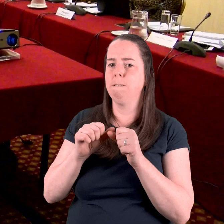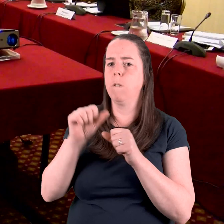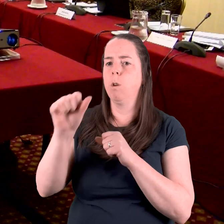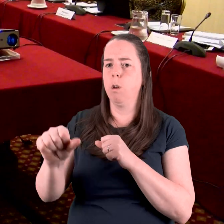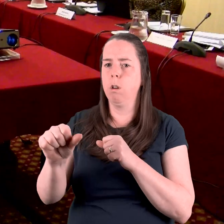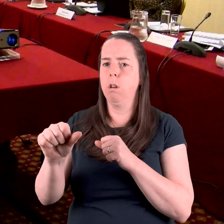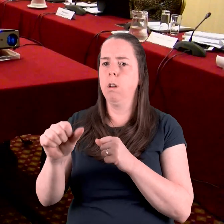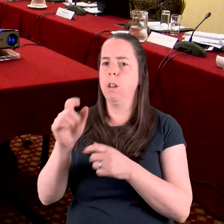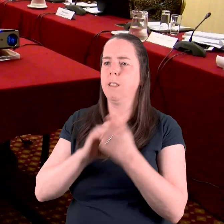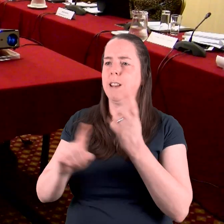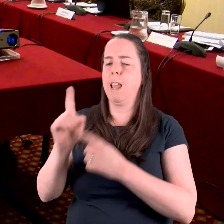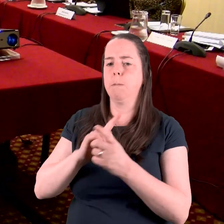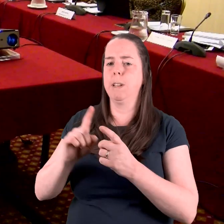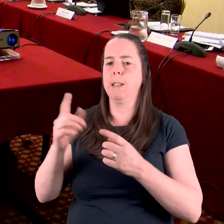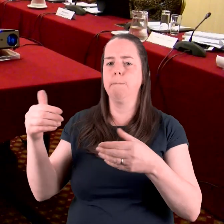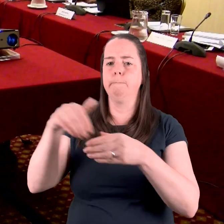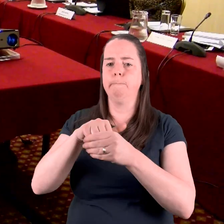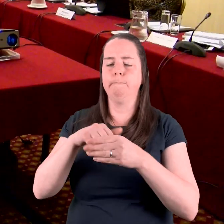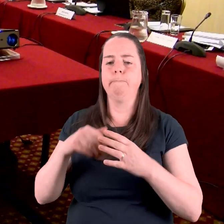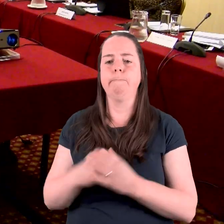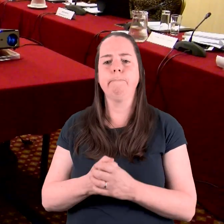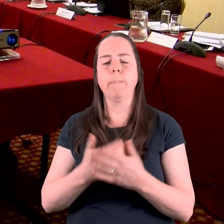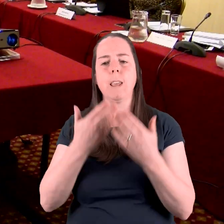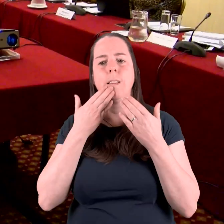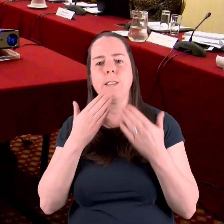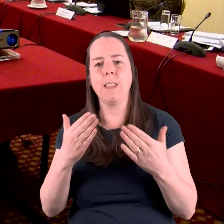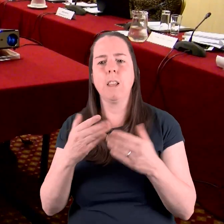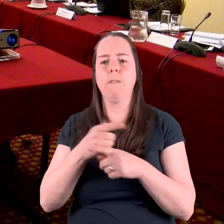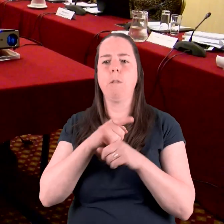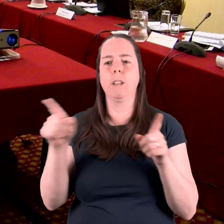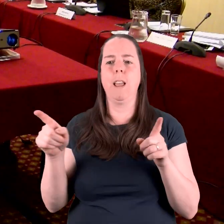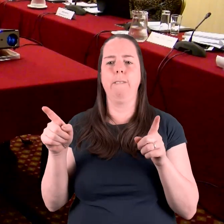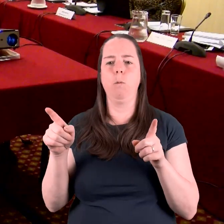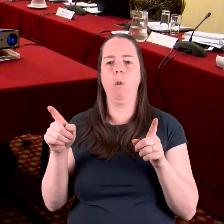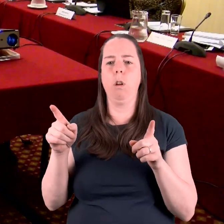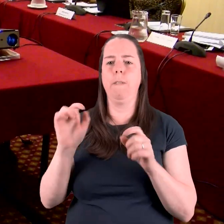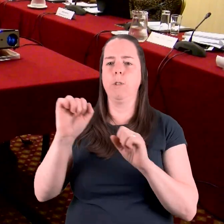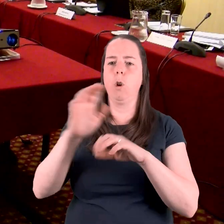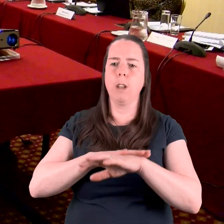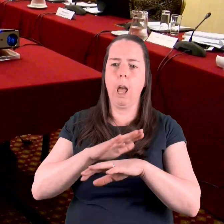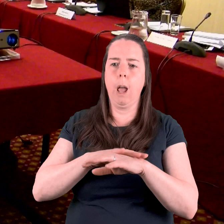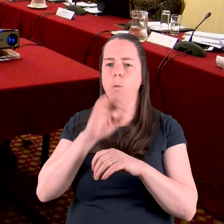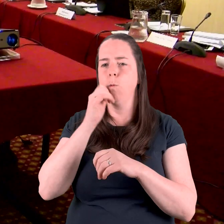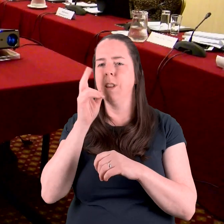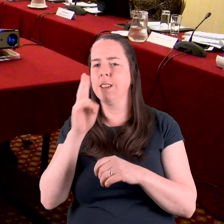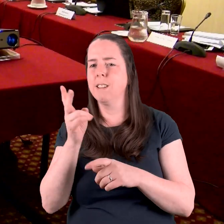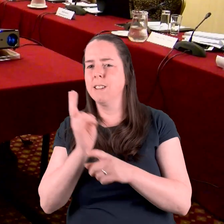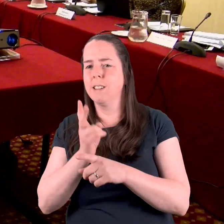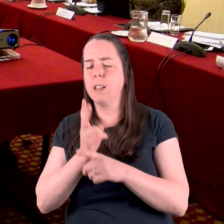well, and that she will be well enough to come back for our next meeting. So thank you very